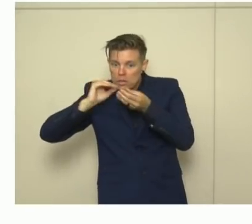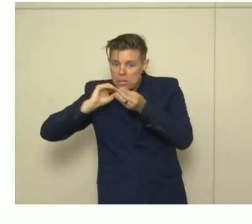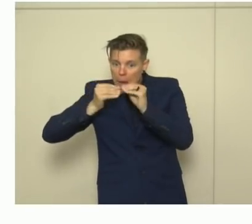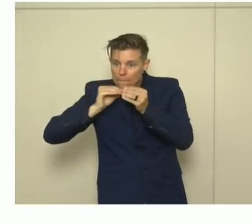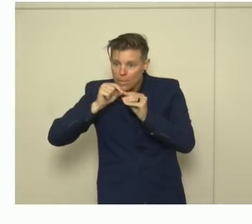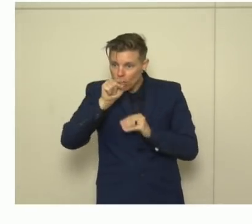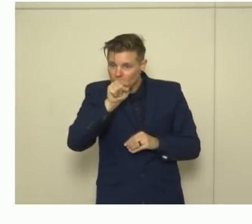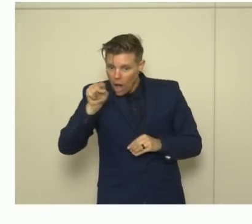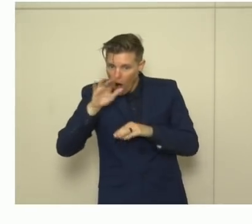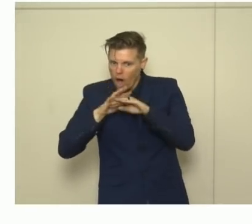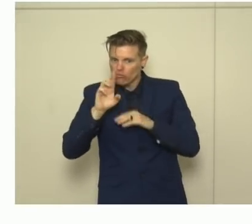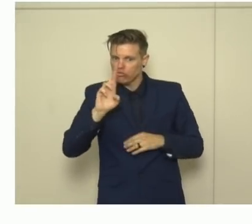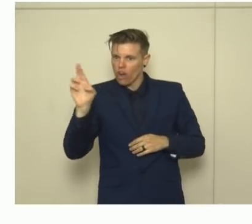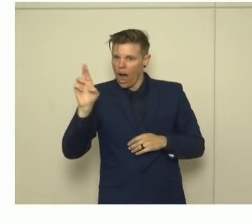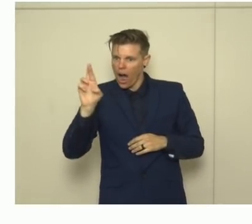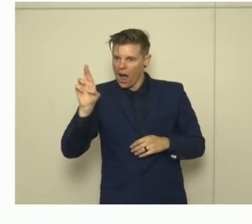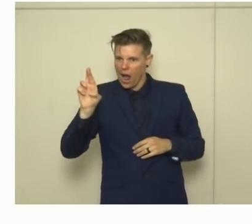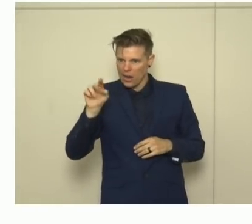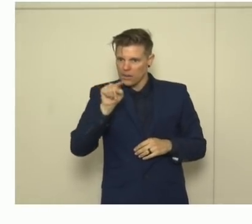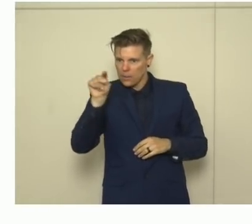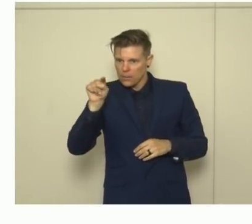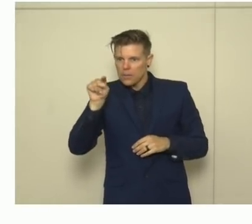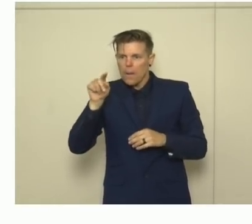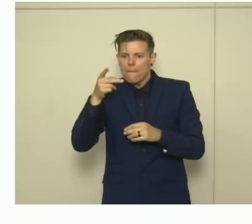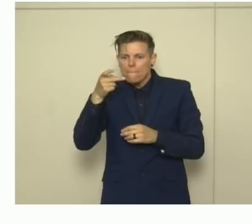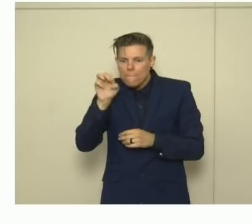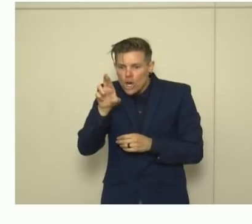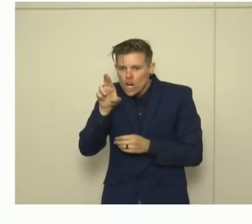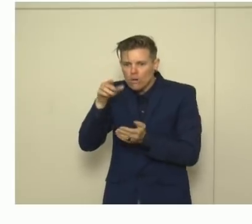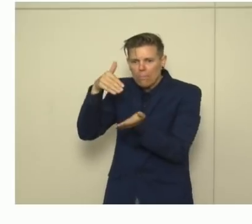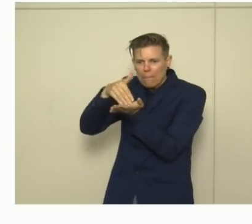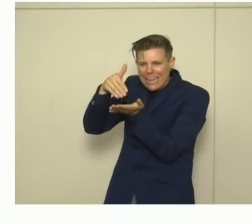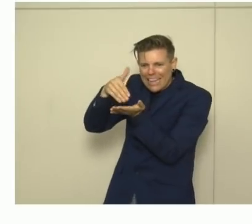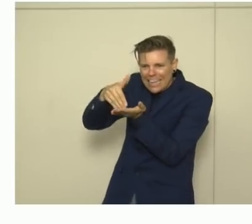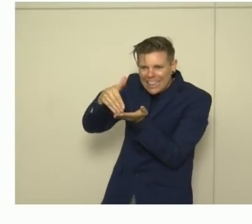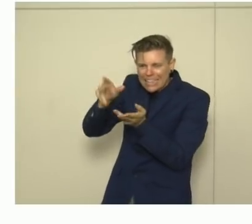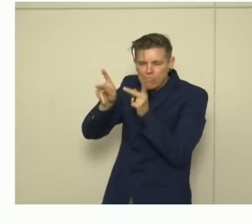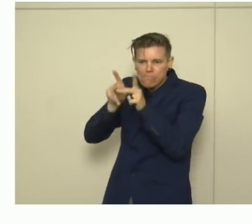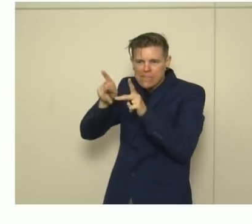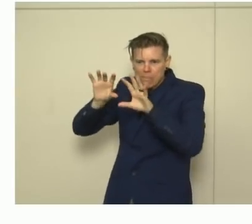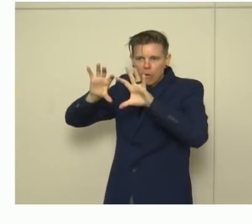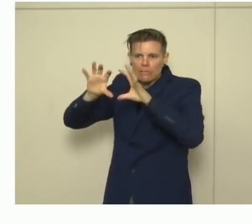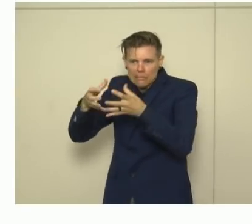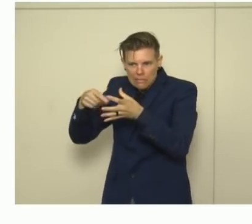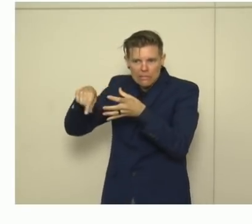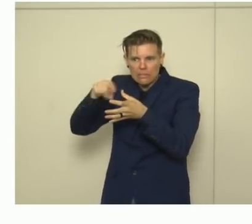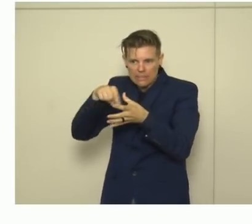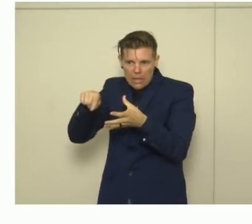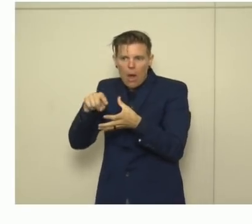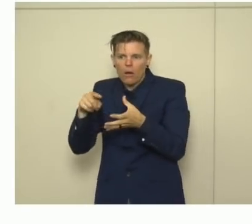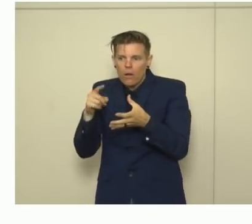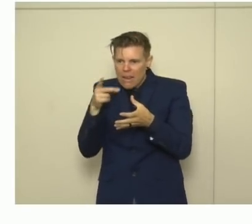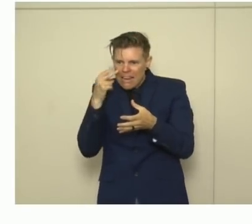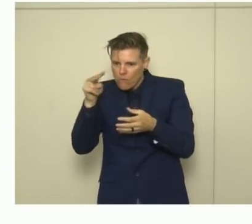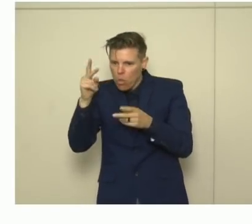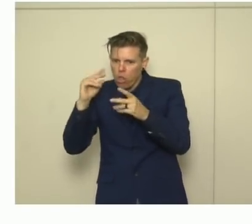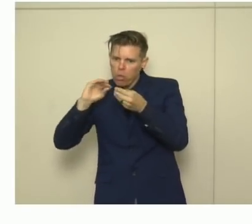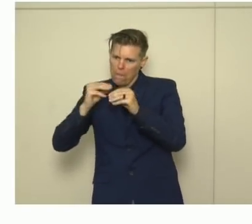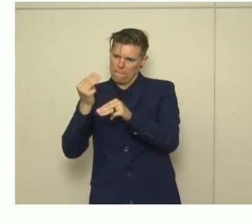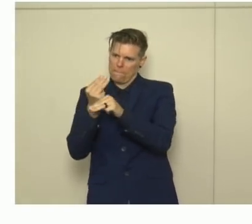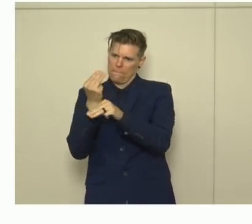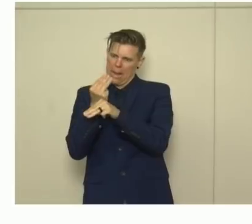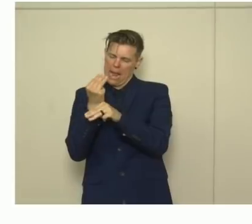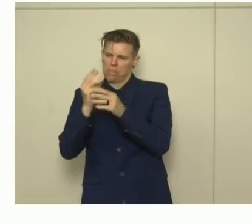per million per day is 65. That, if you multiply that out for New Mexico, that works out to about